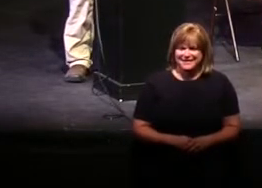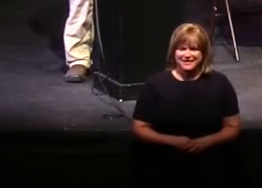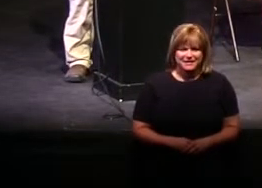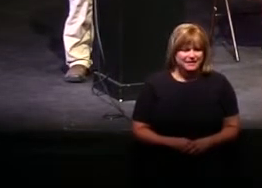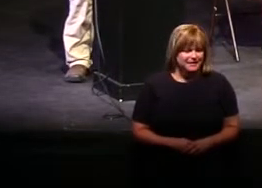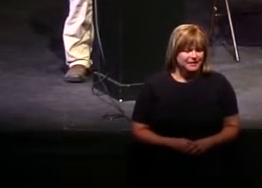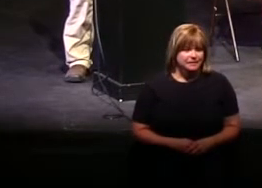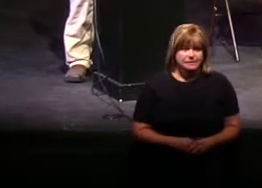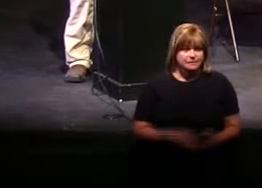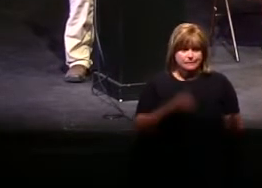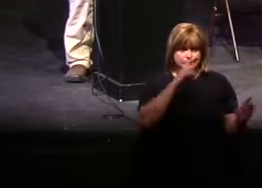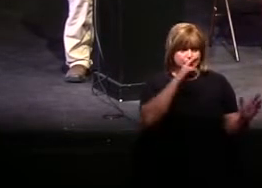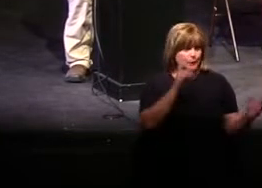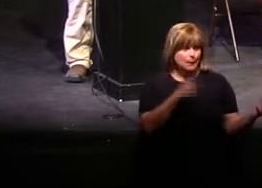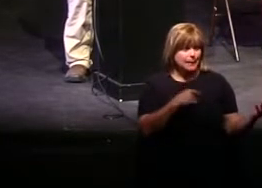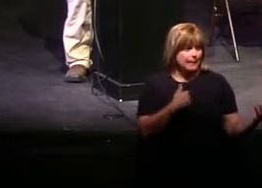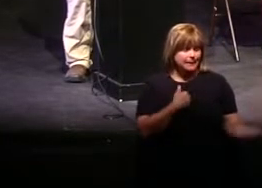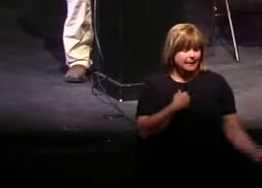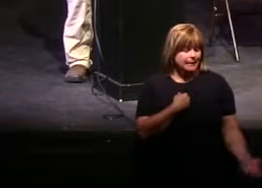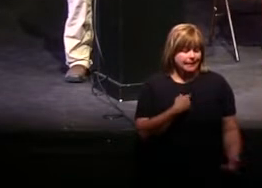Don't mind me.